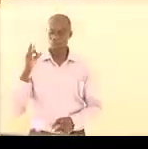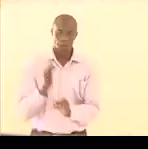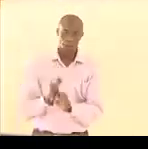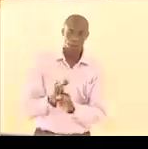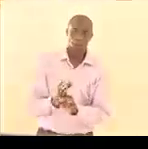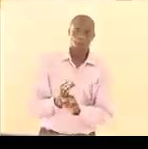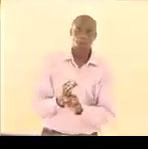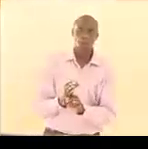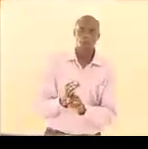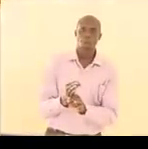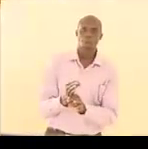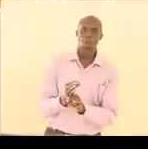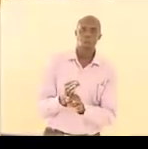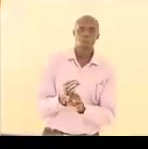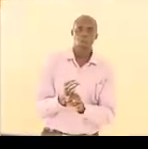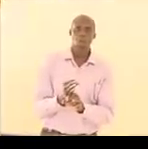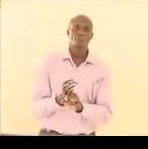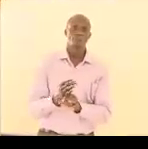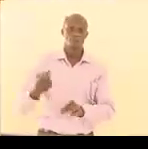By faith,